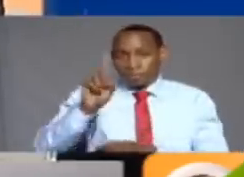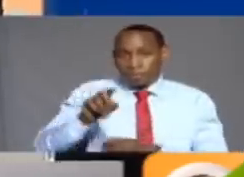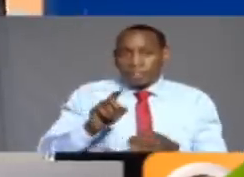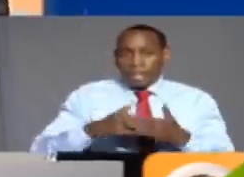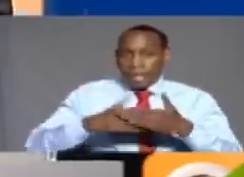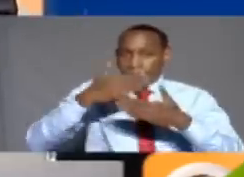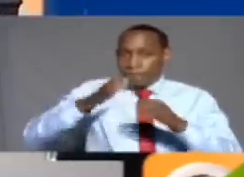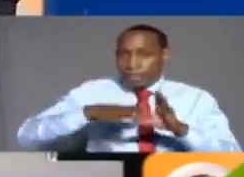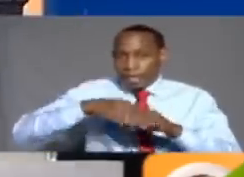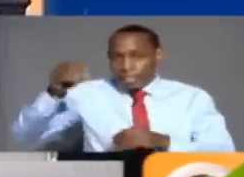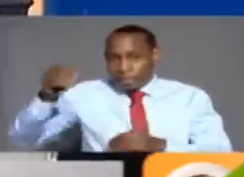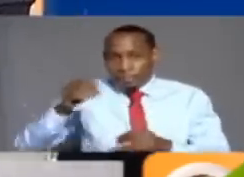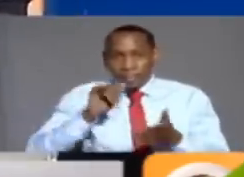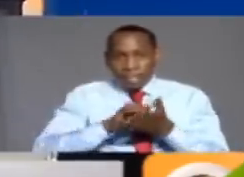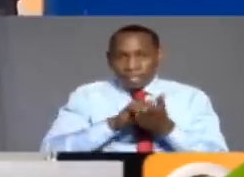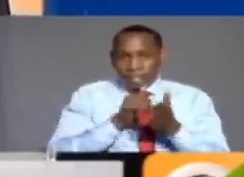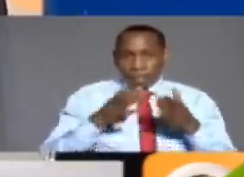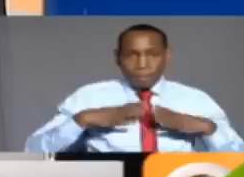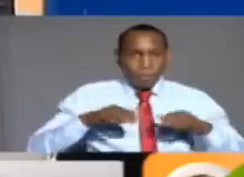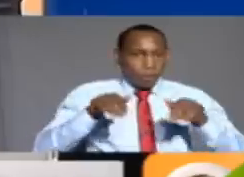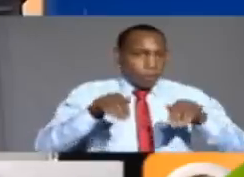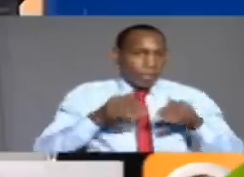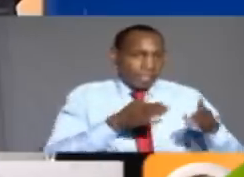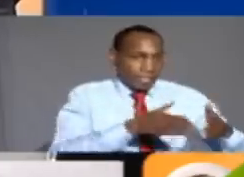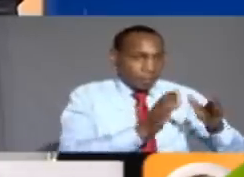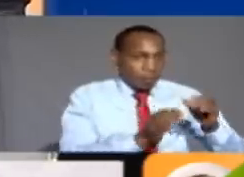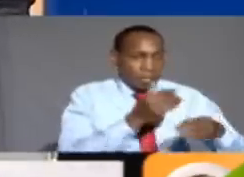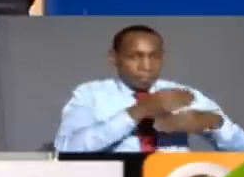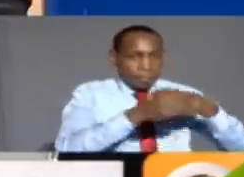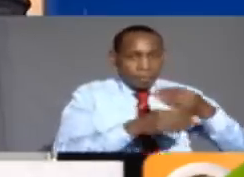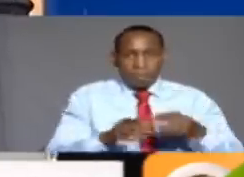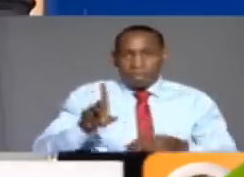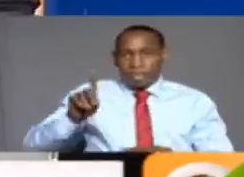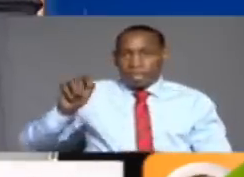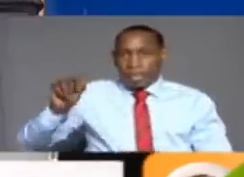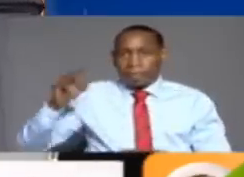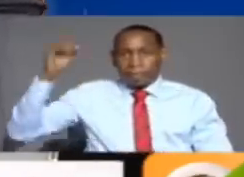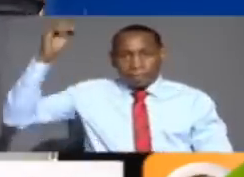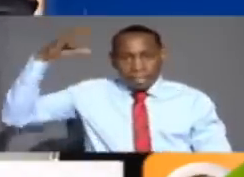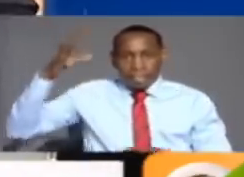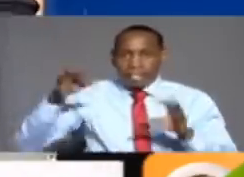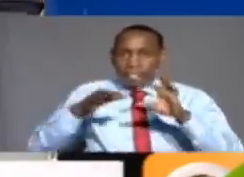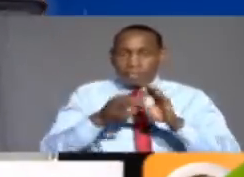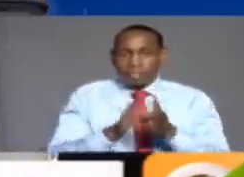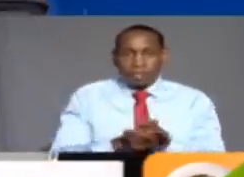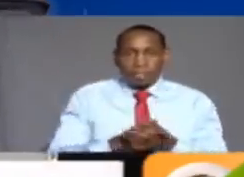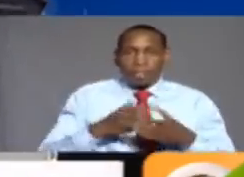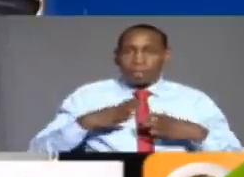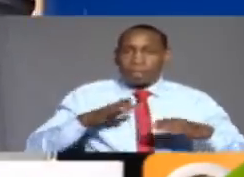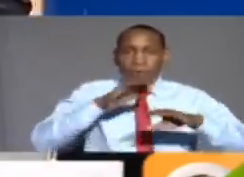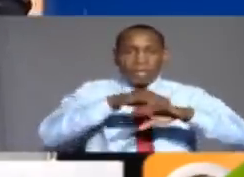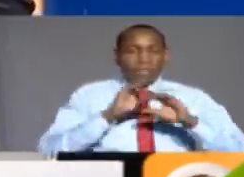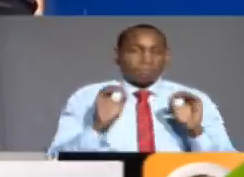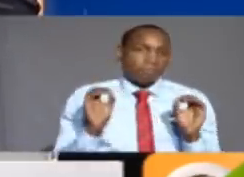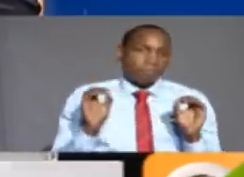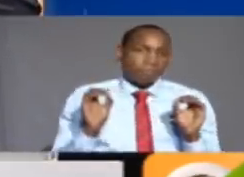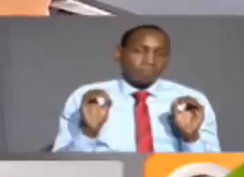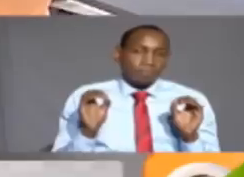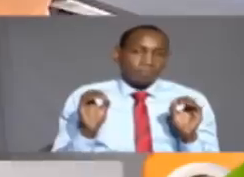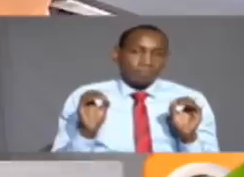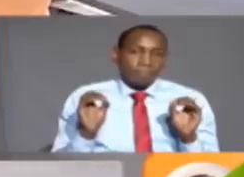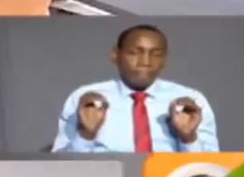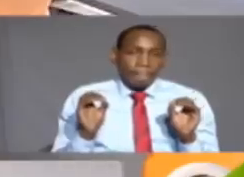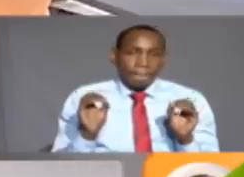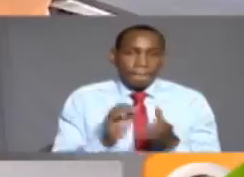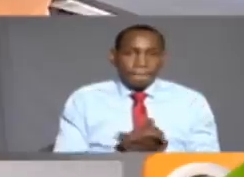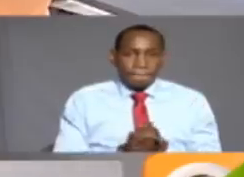that after you leave, that public which is waiting for that road or for that dam or for that electricity connection is not going to get it. And they're going to blame the government. And you're blaming